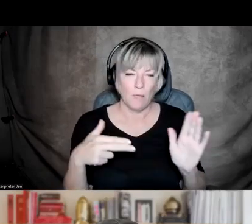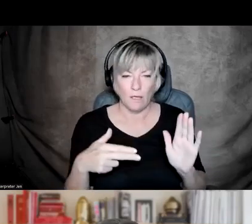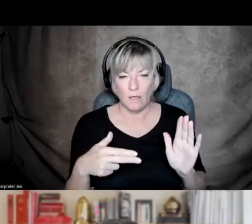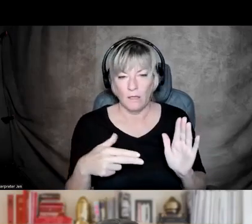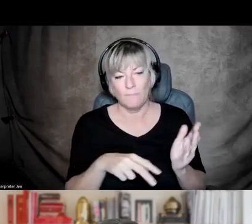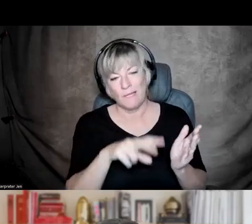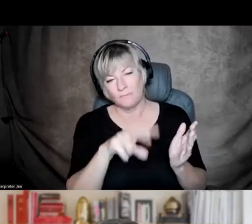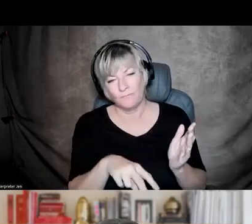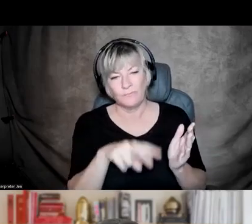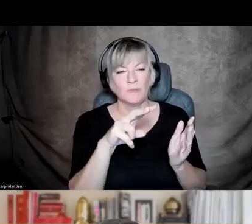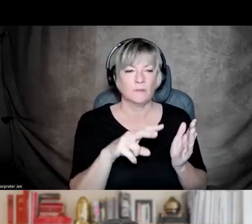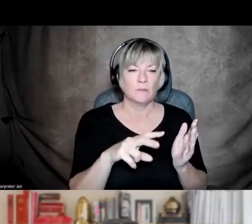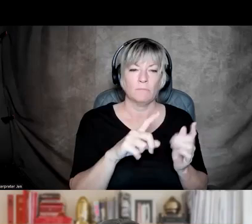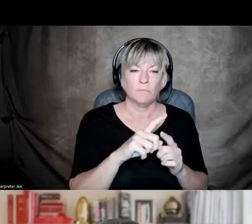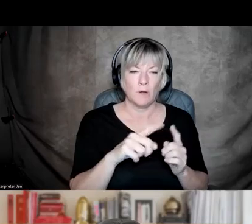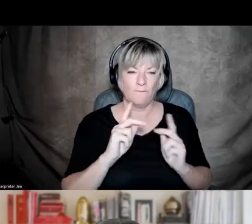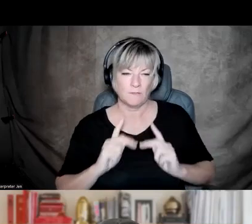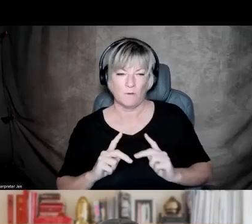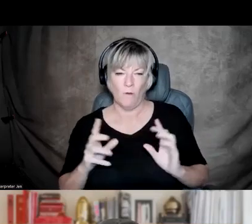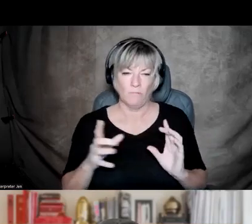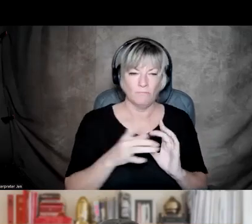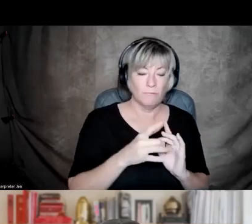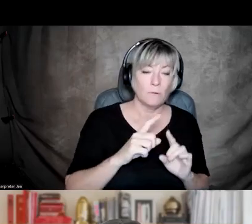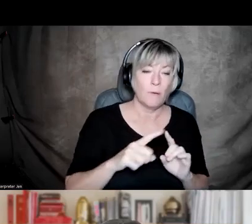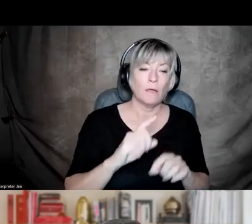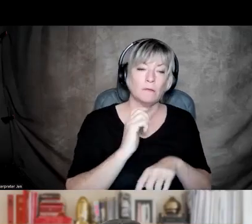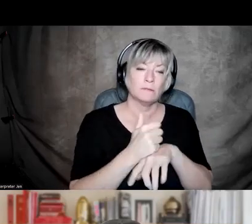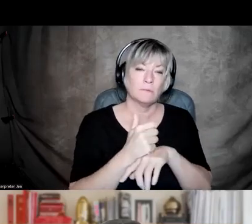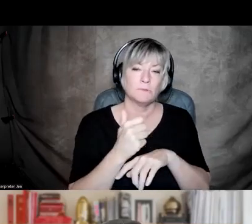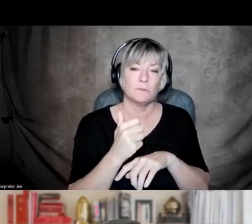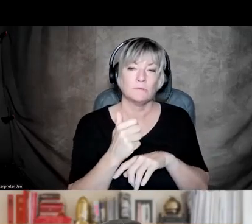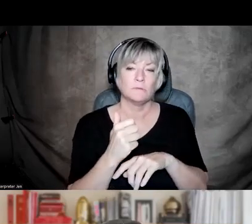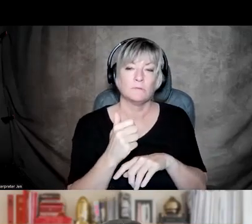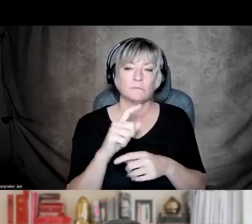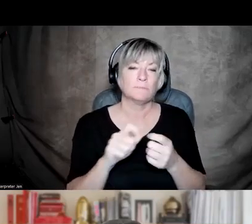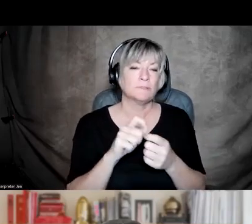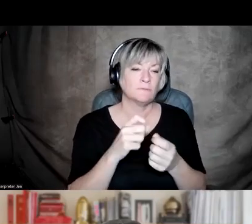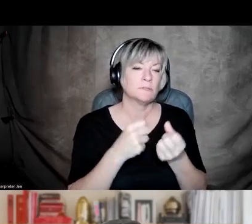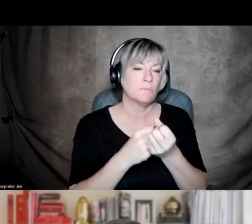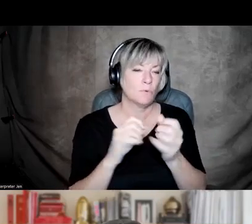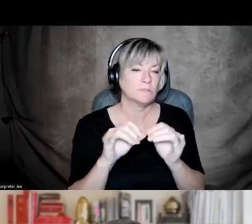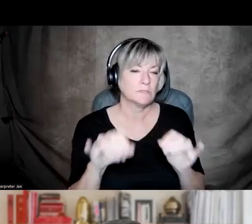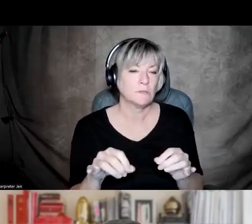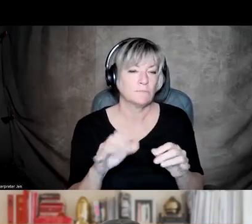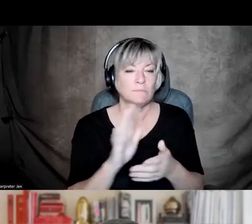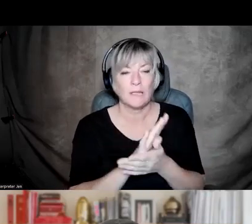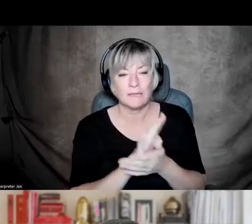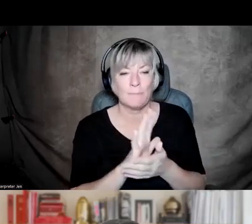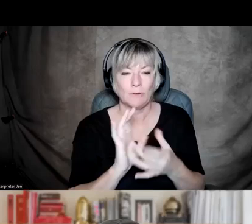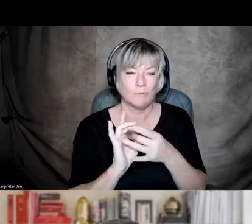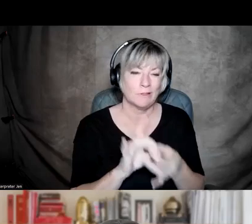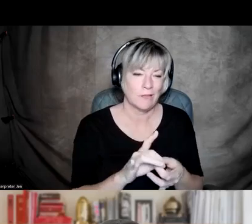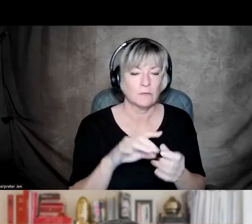as intertwined with your physical health, but also in establishing certain support systems academically that